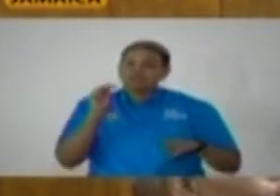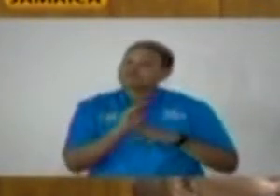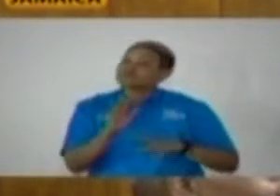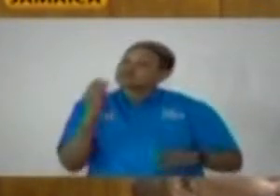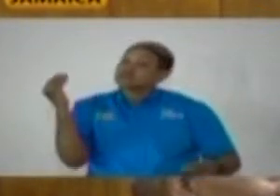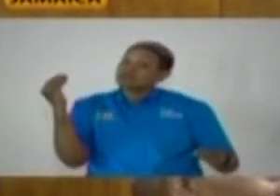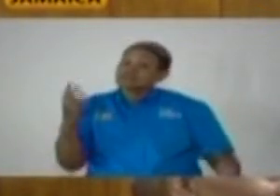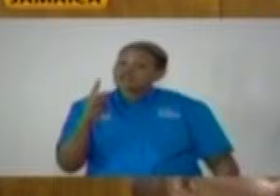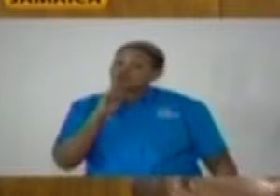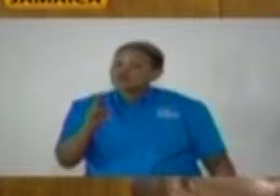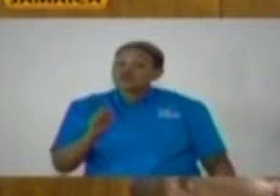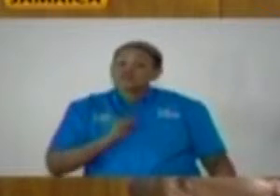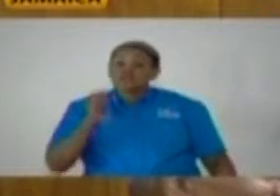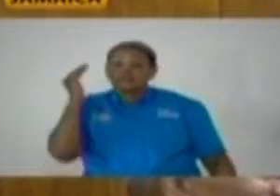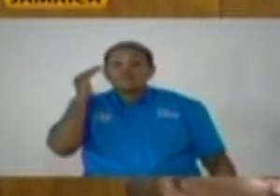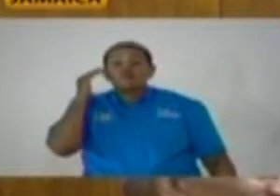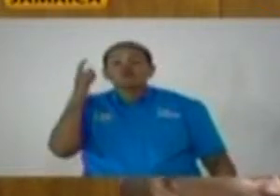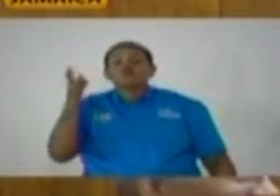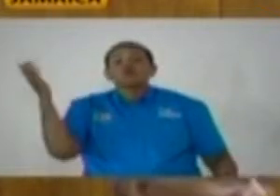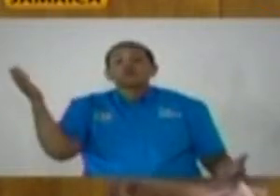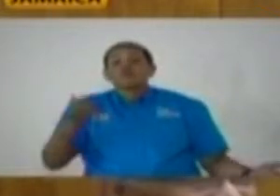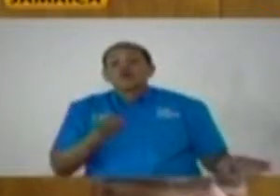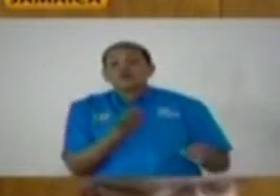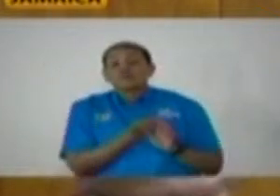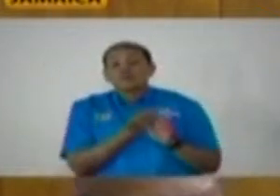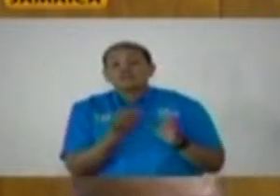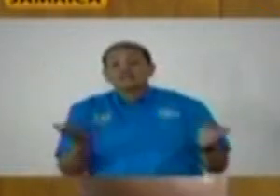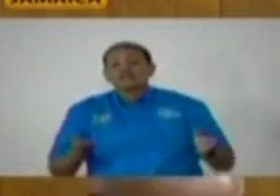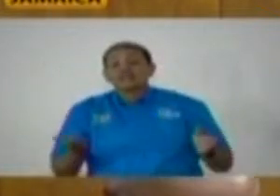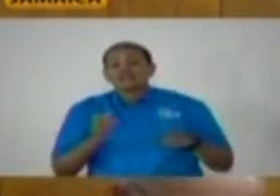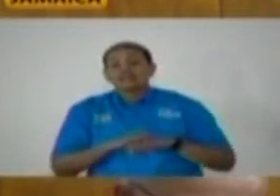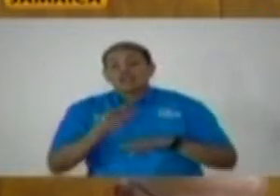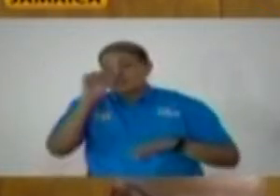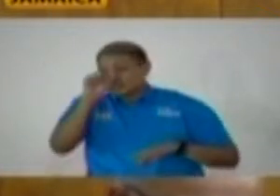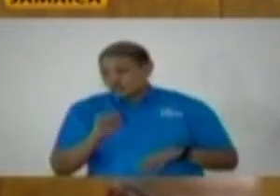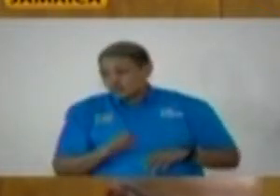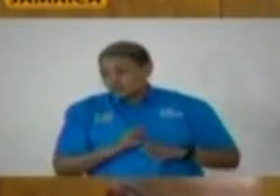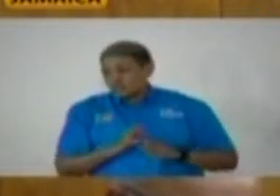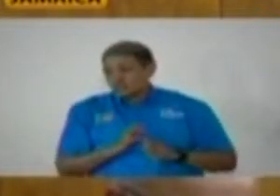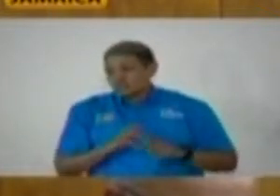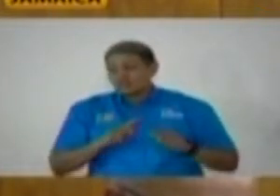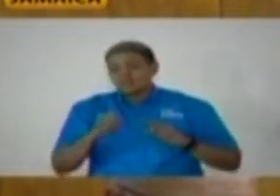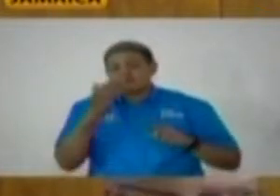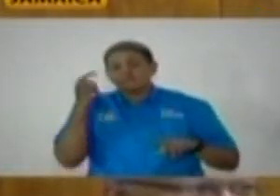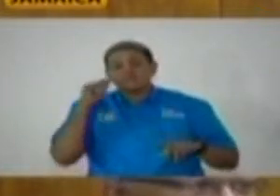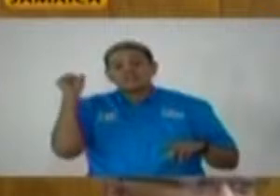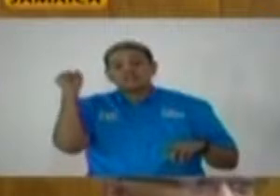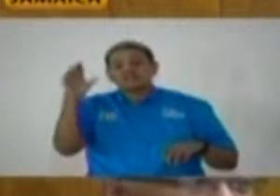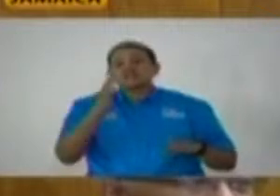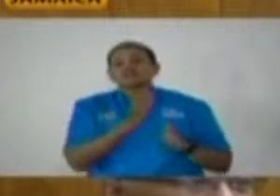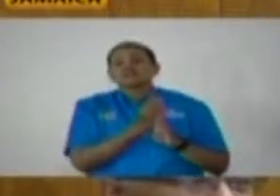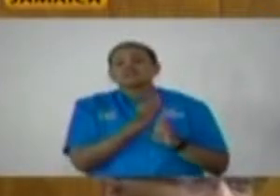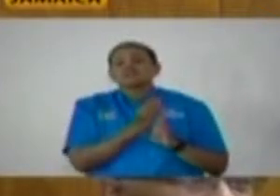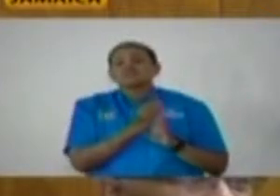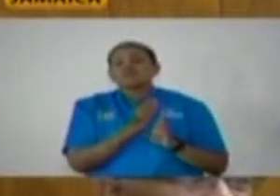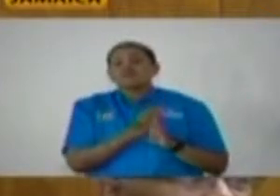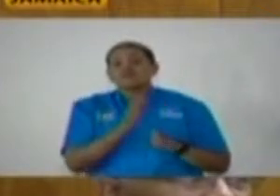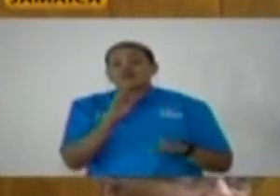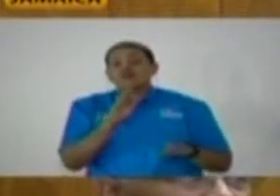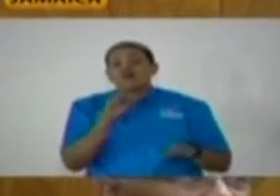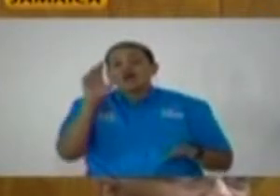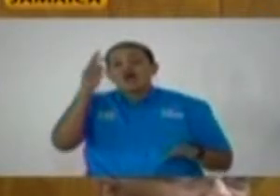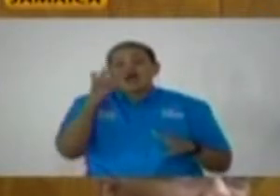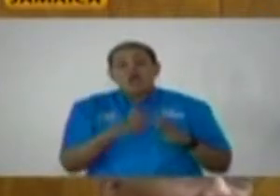truth. I know you brought the bus here on Tuesday, but I better they send the bus to Parade, or Halfway